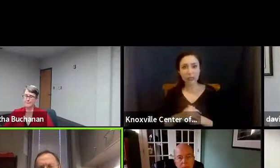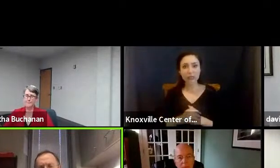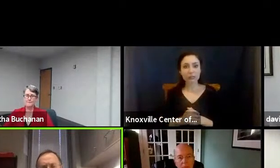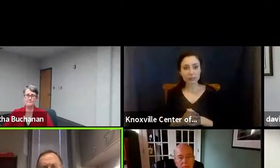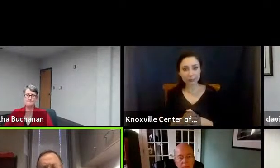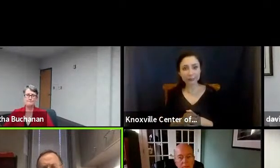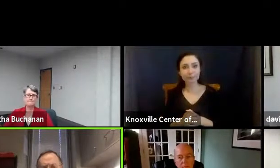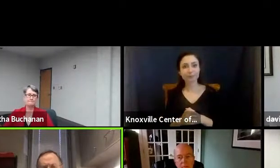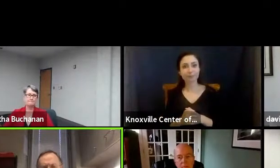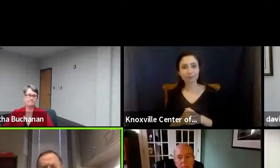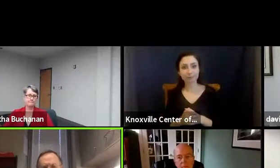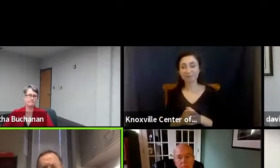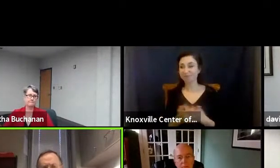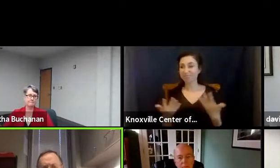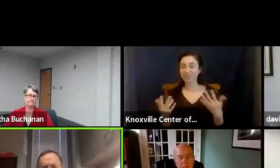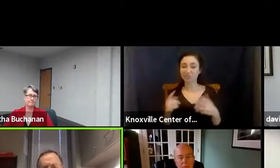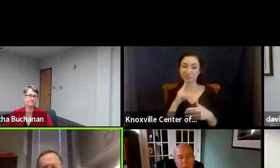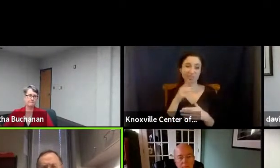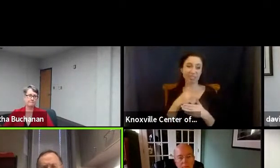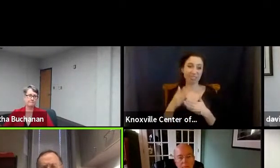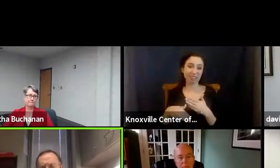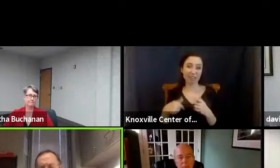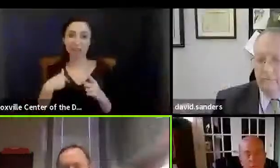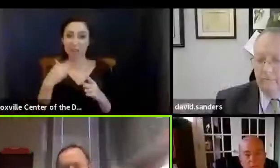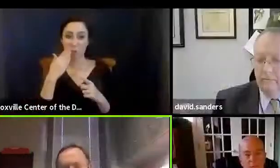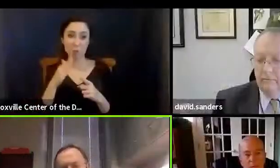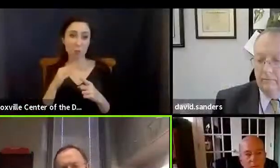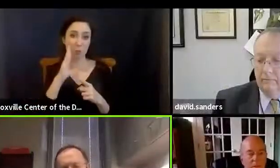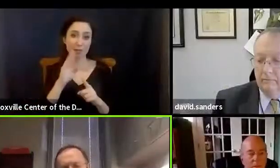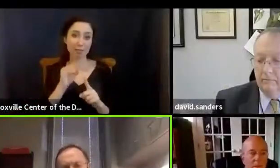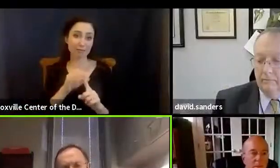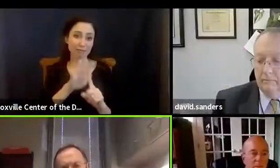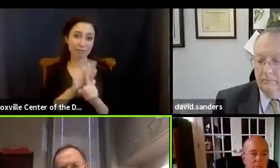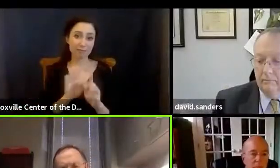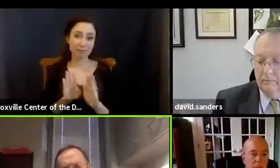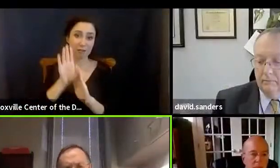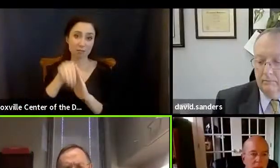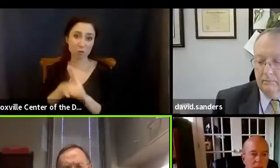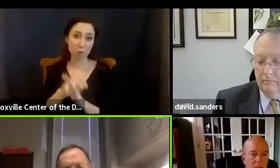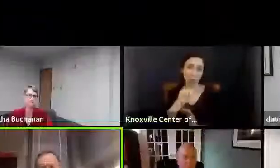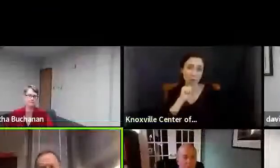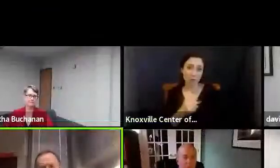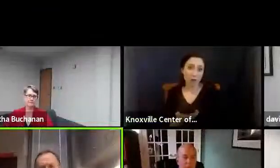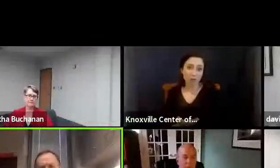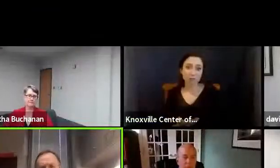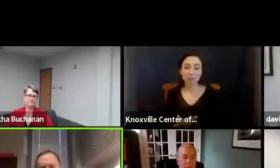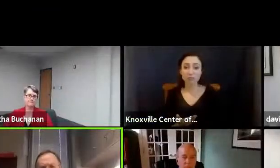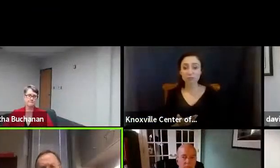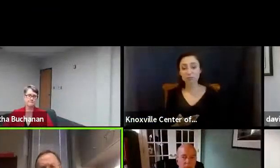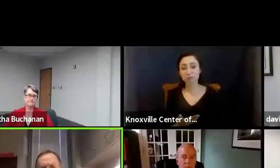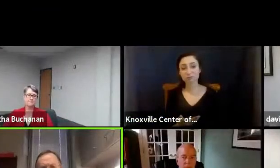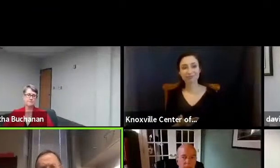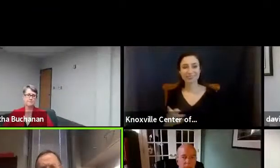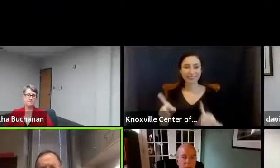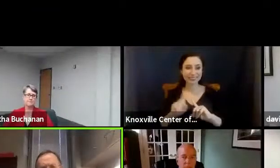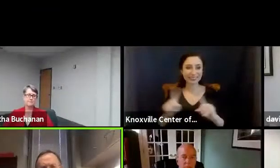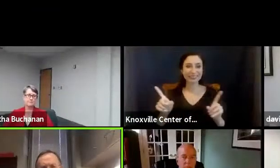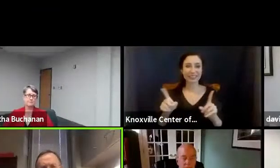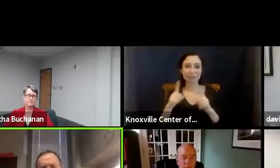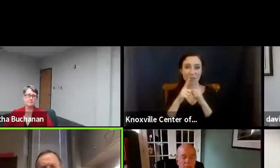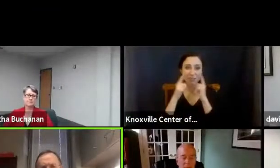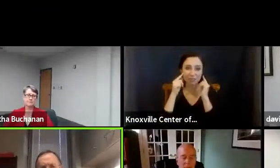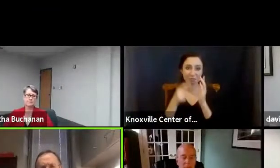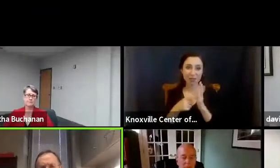the end, I don't know whether this is going to affect the curve or not, because it's different than the mask